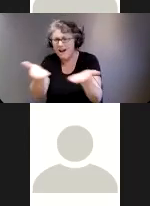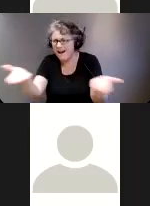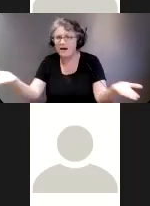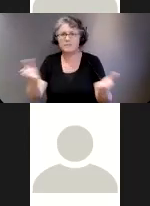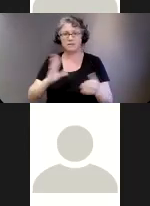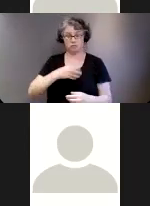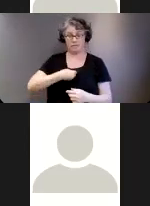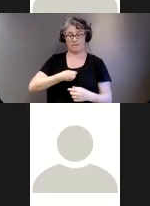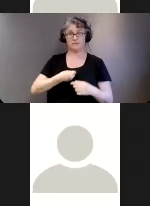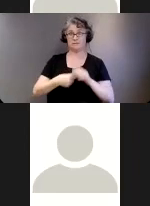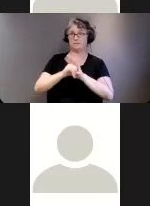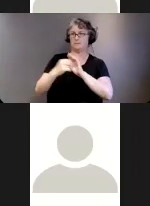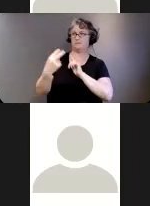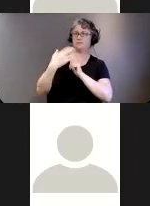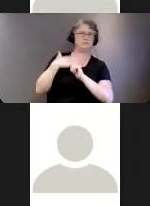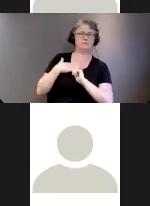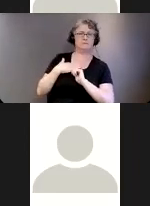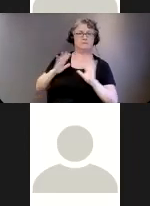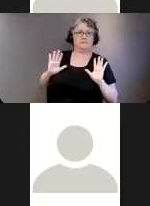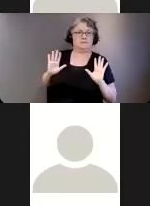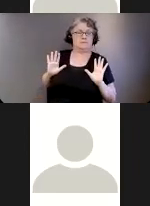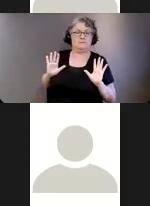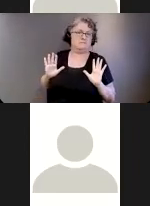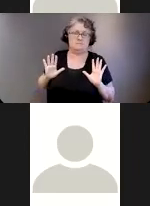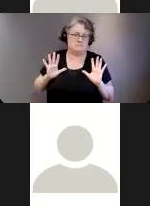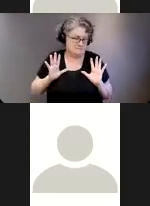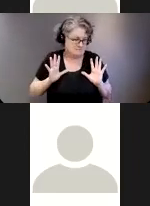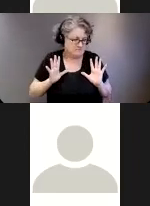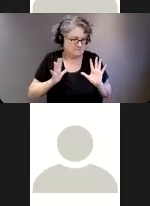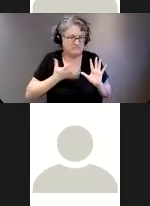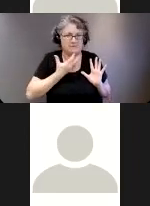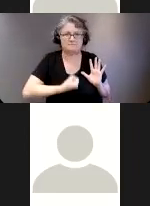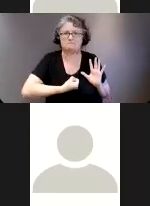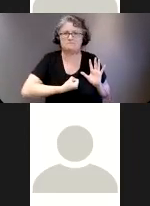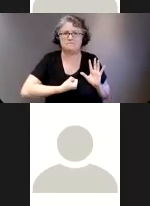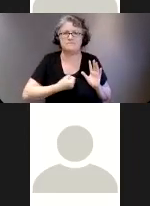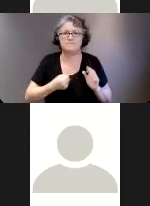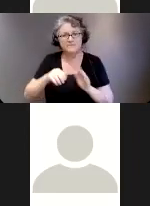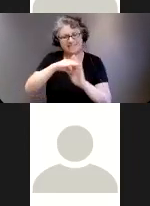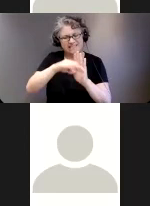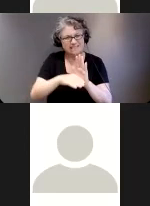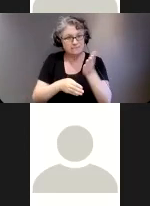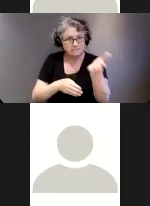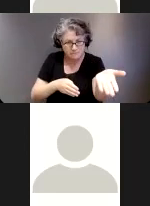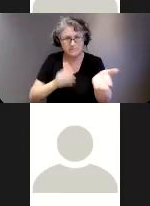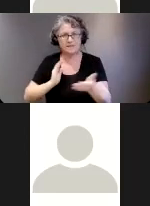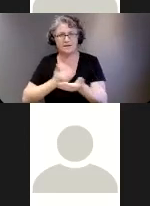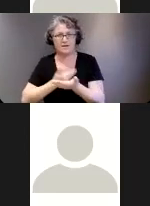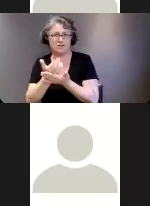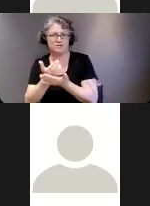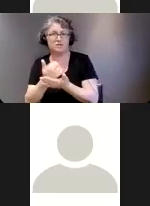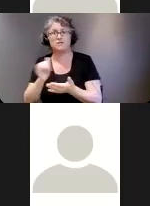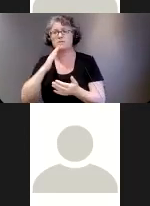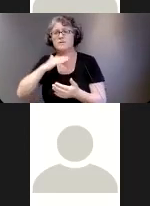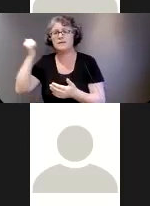connect with. We can see some of those lists are definitely noted in our resources, as well as Elder Abuse